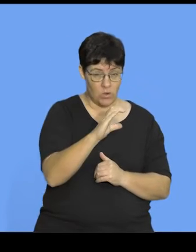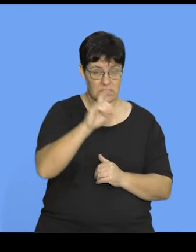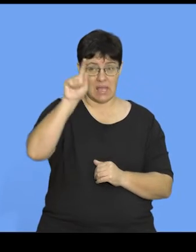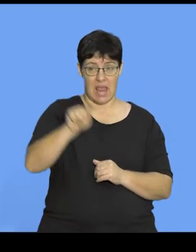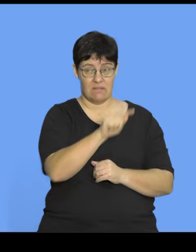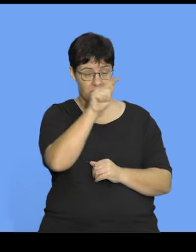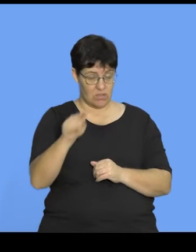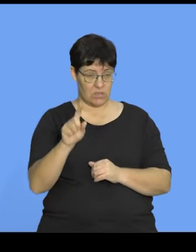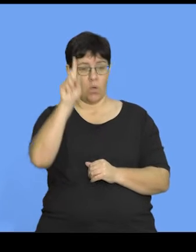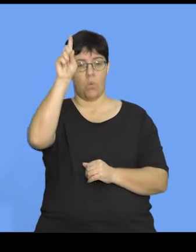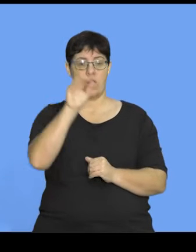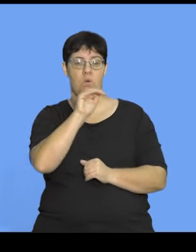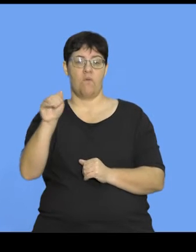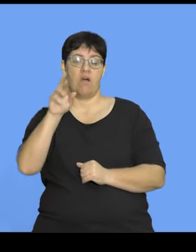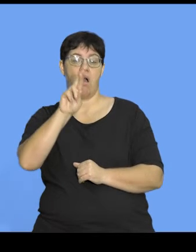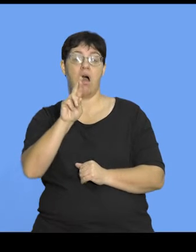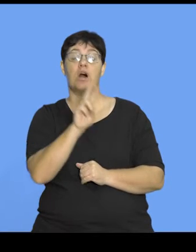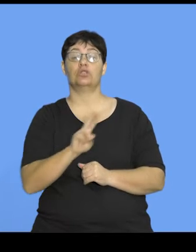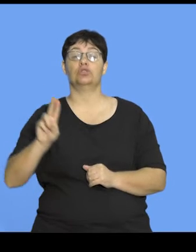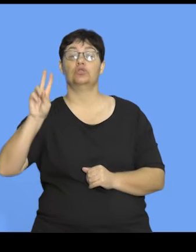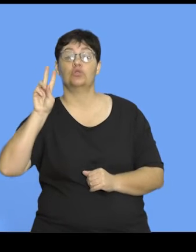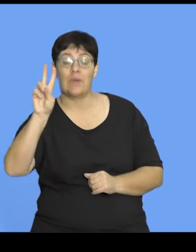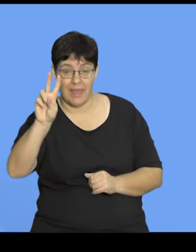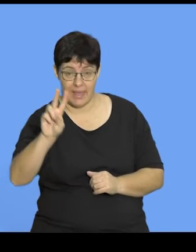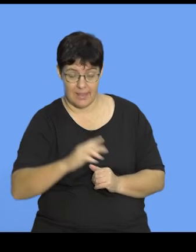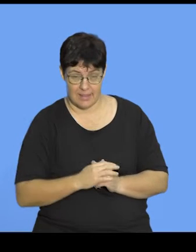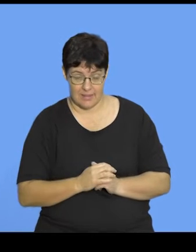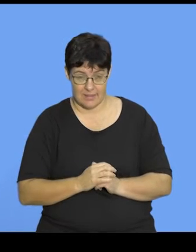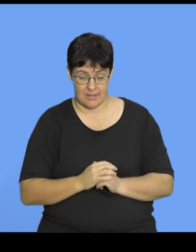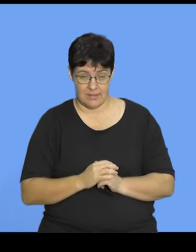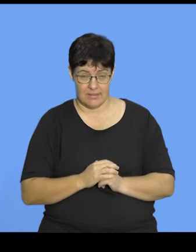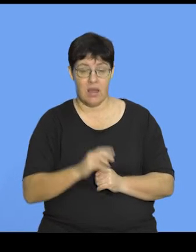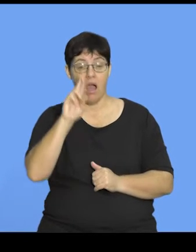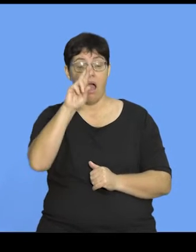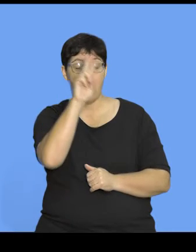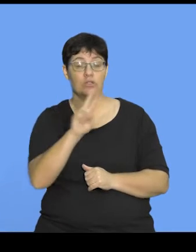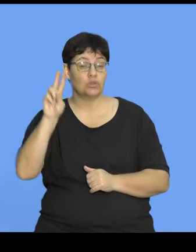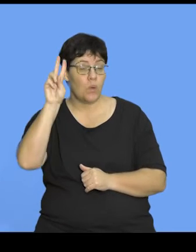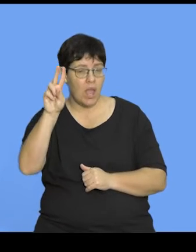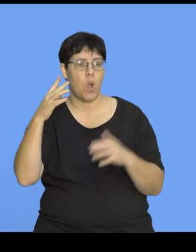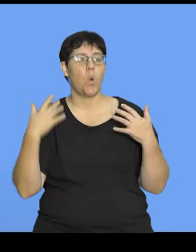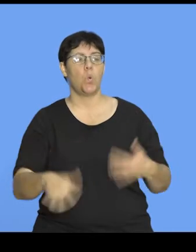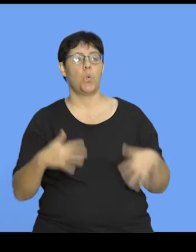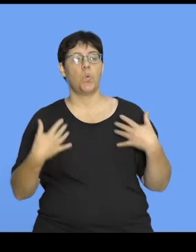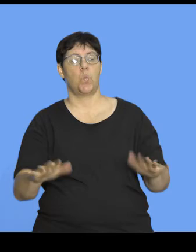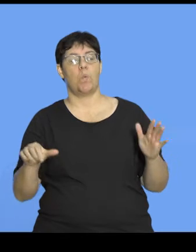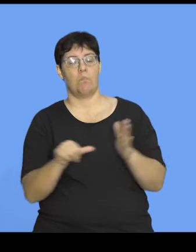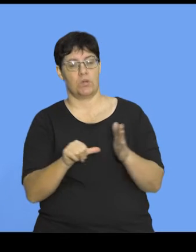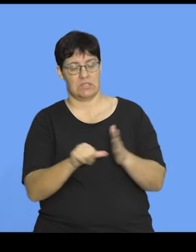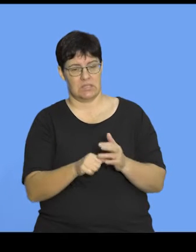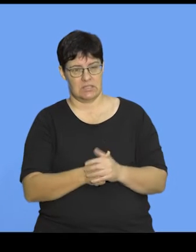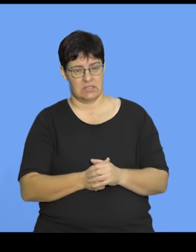proportional to 1 over r squared. That r squared is